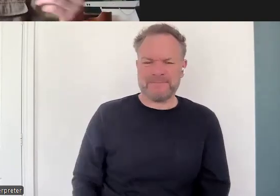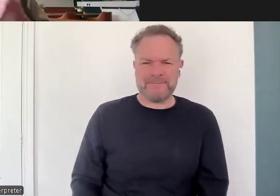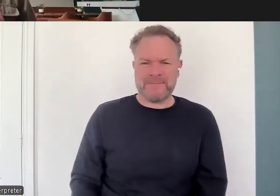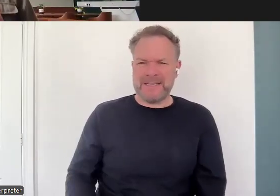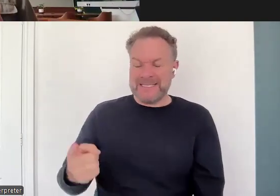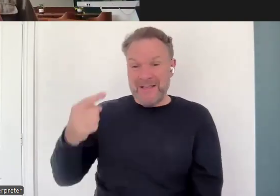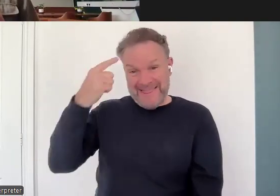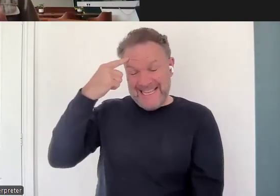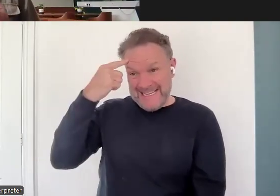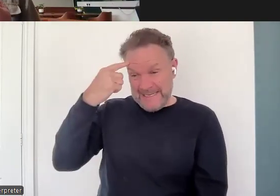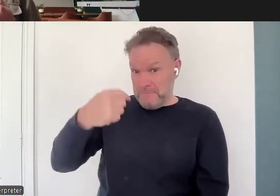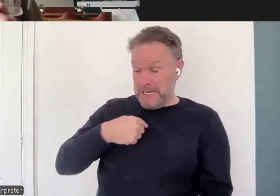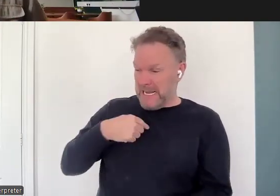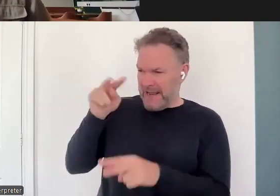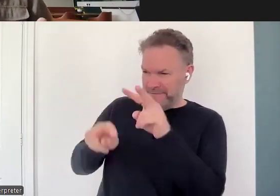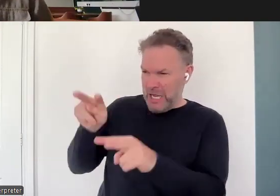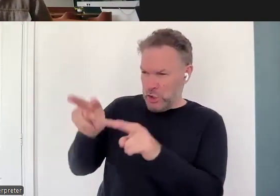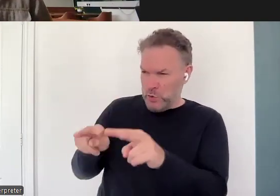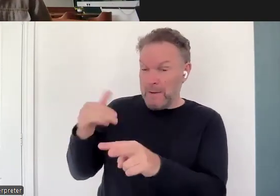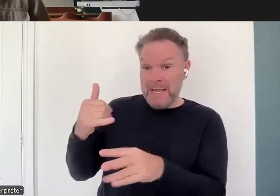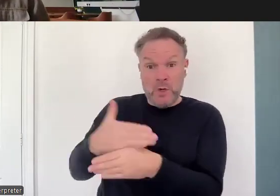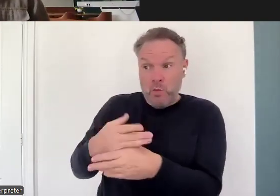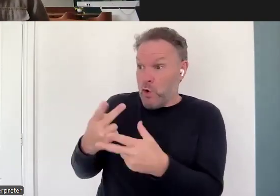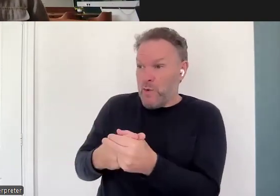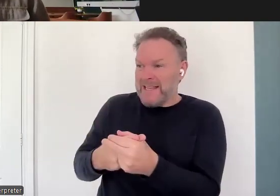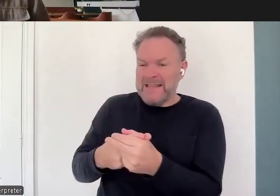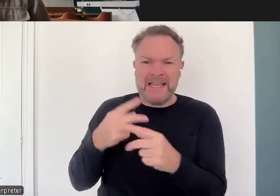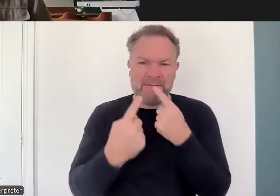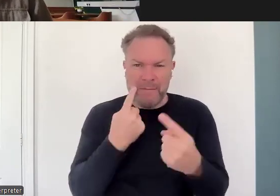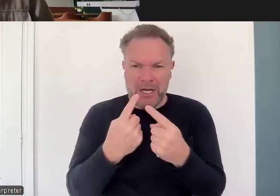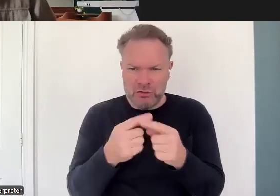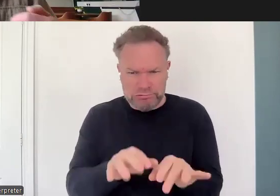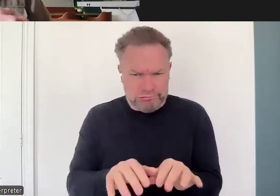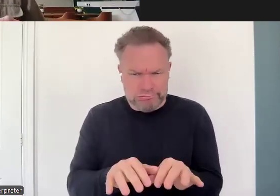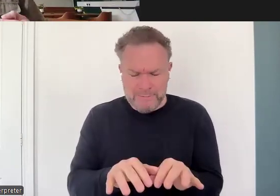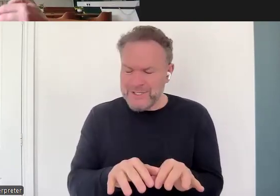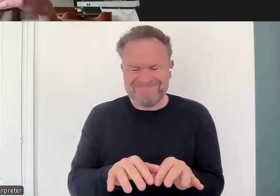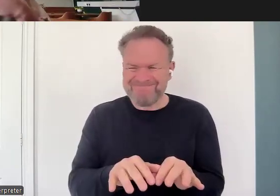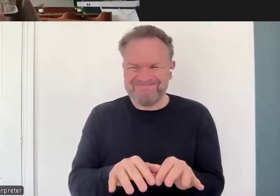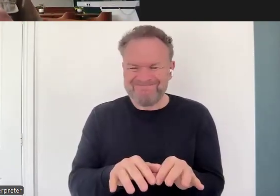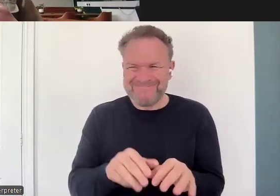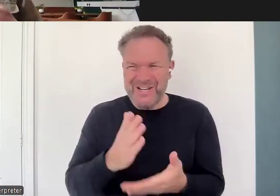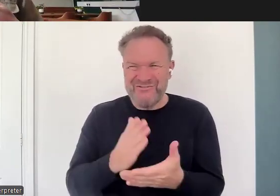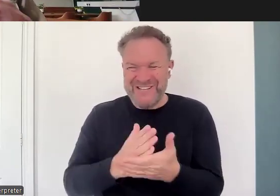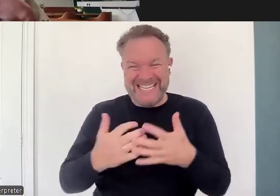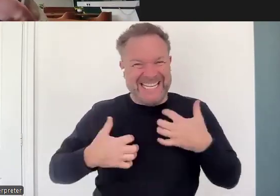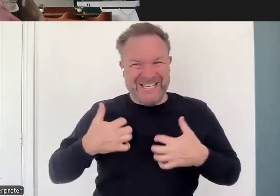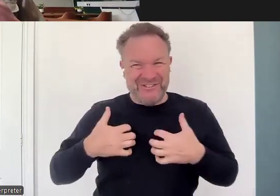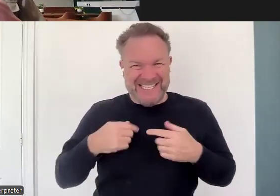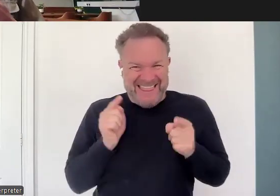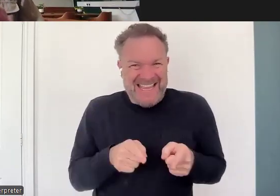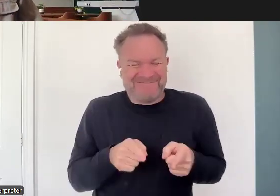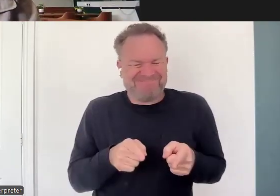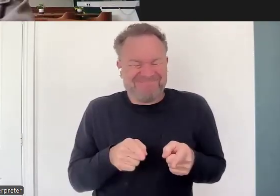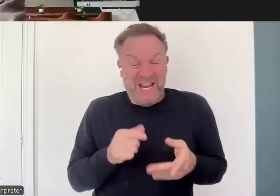as evaluators, we may work with data, but we are not fundamentally interested in data. We are